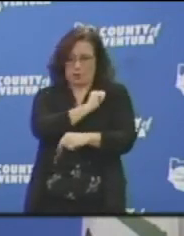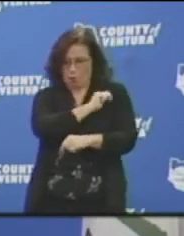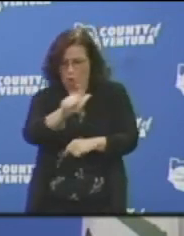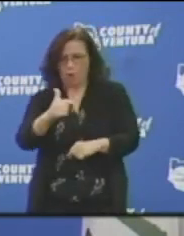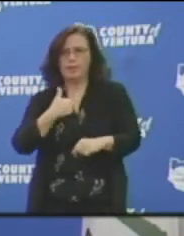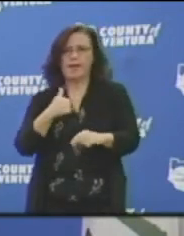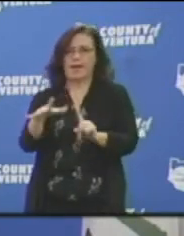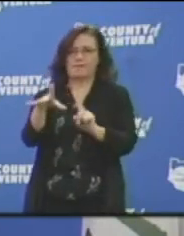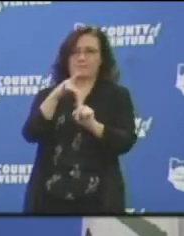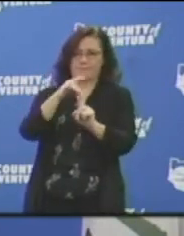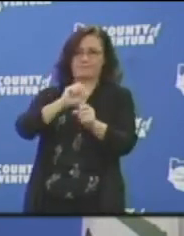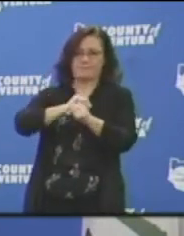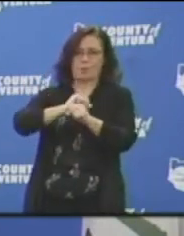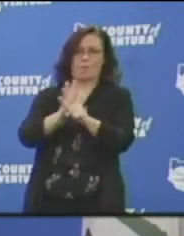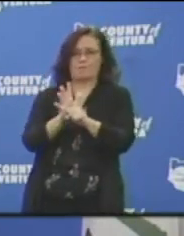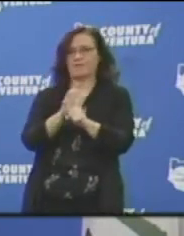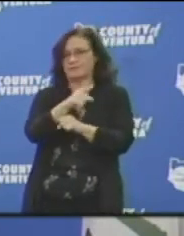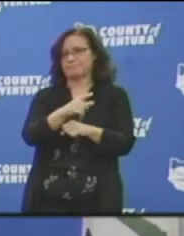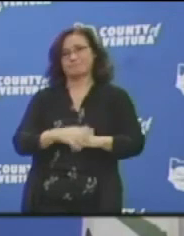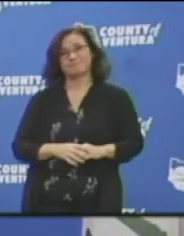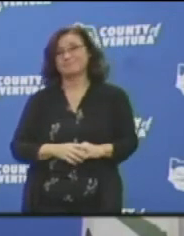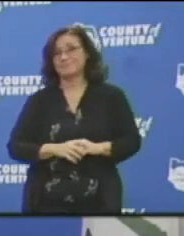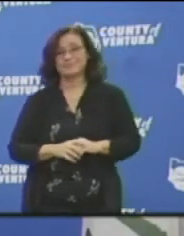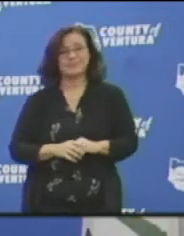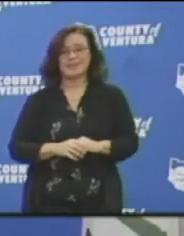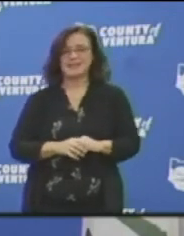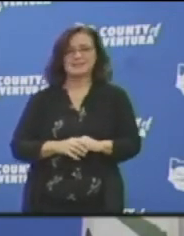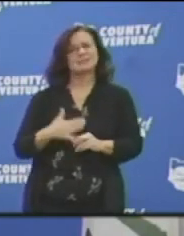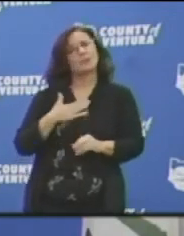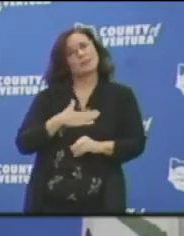So again, please do your part.